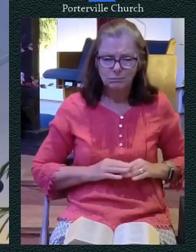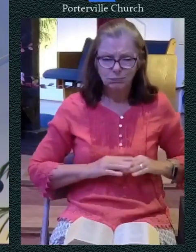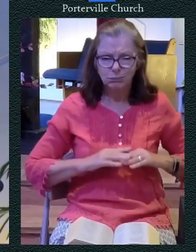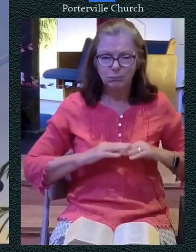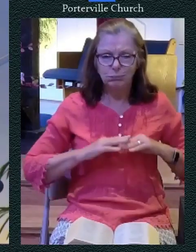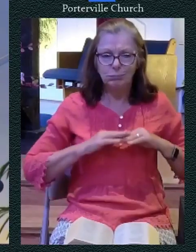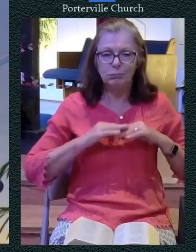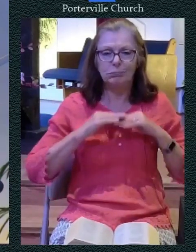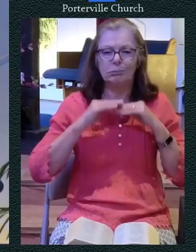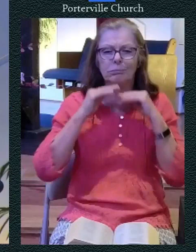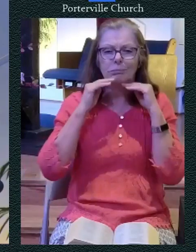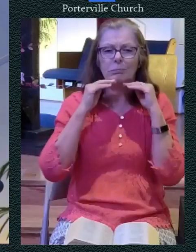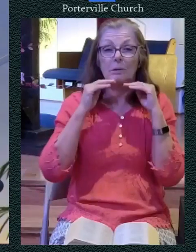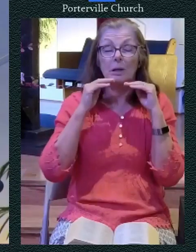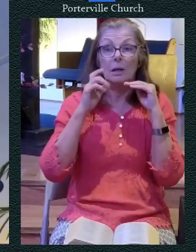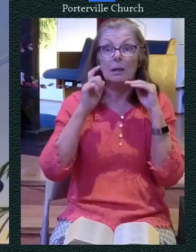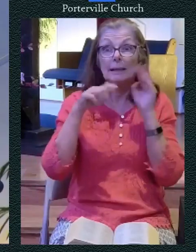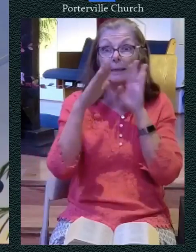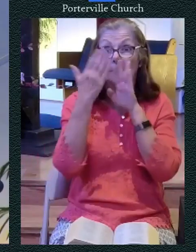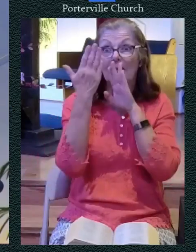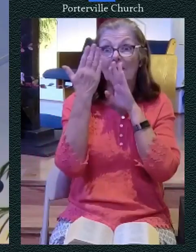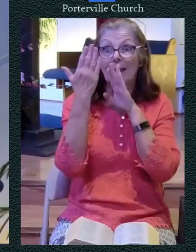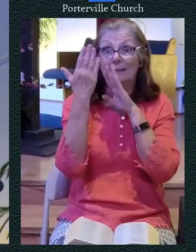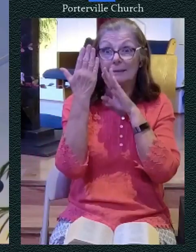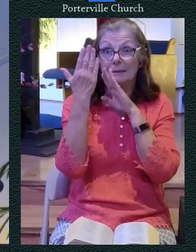need to be changed.